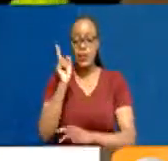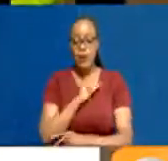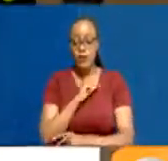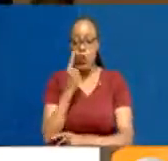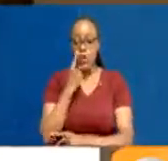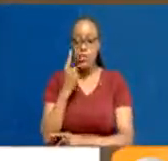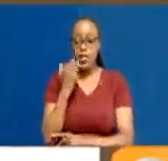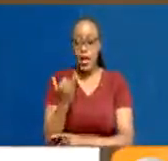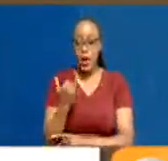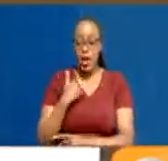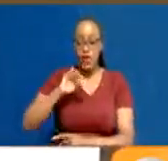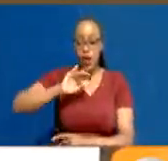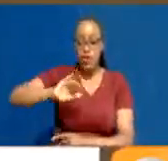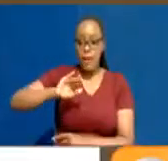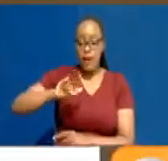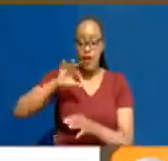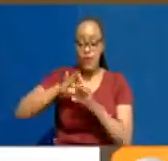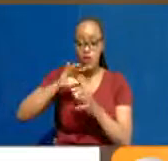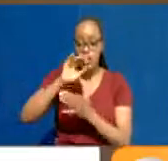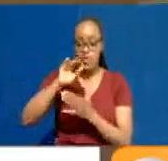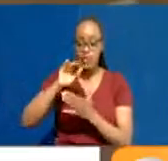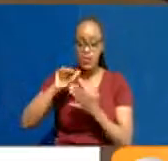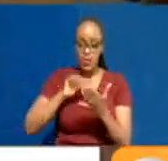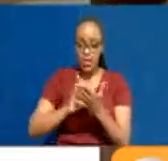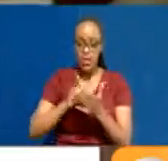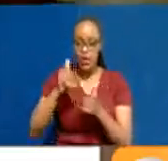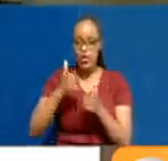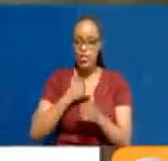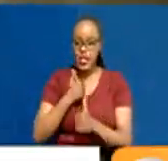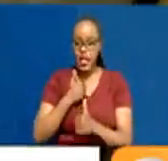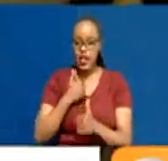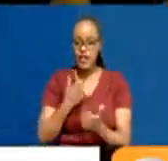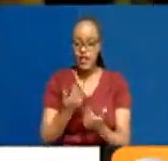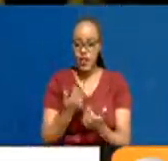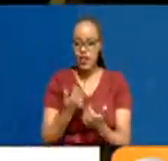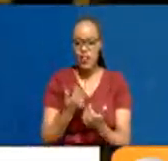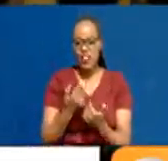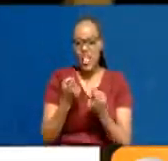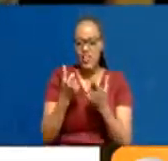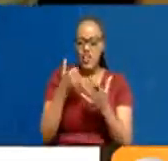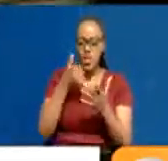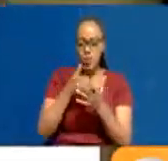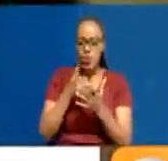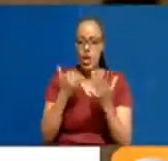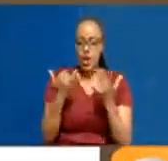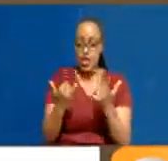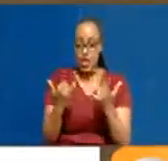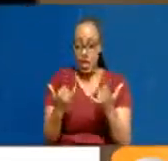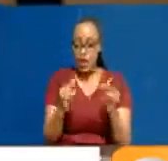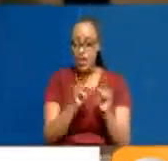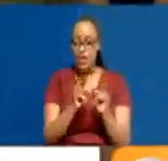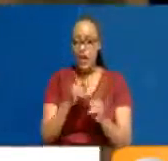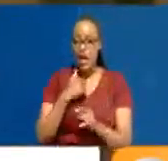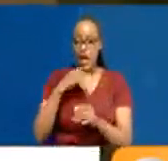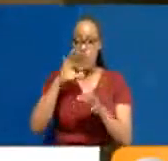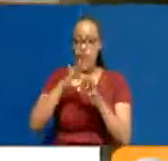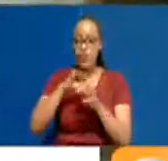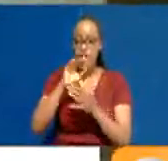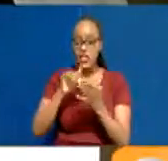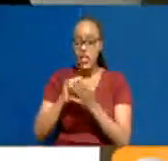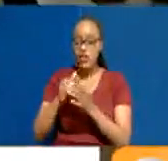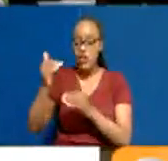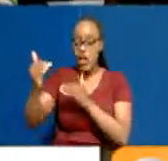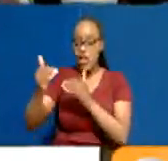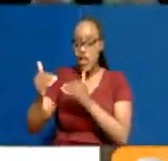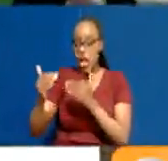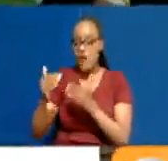see now are the remaining polling stations that are very close, just a walking distance, including where we are now. These are polling stations just adjacent to